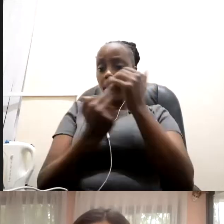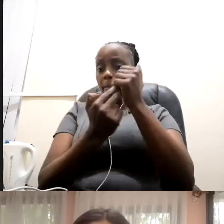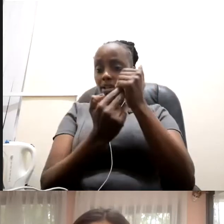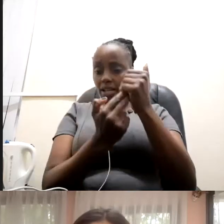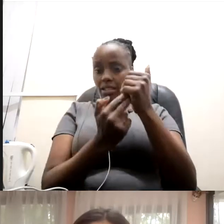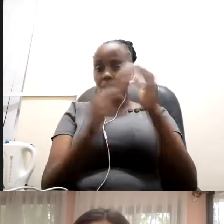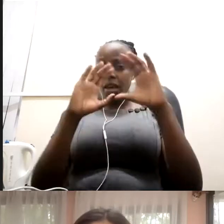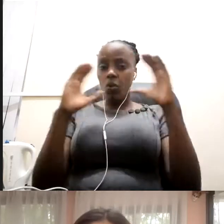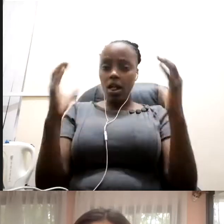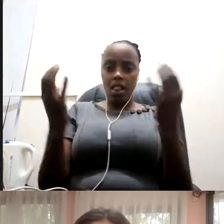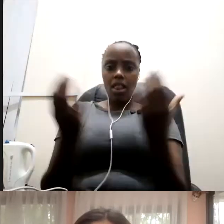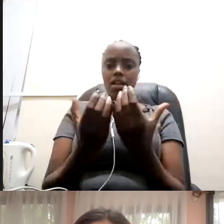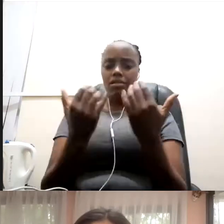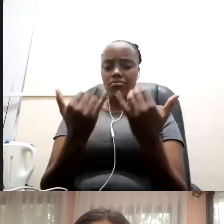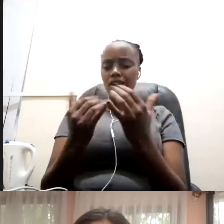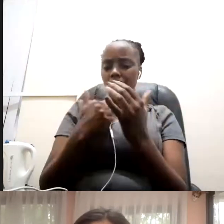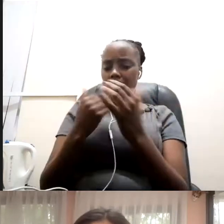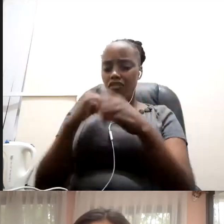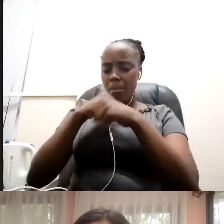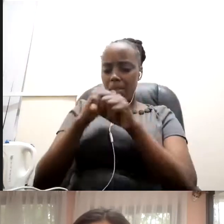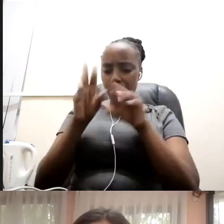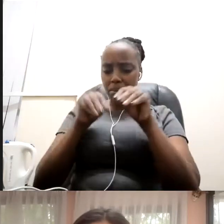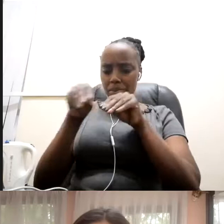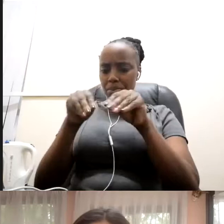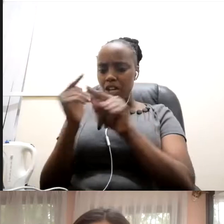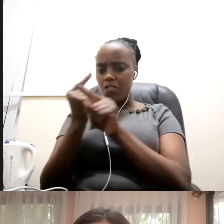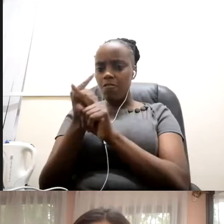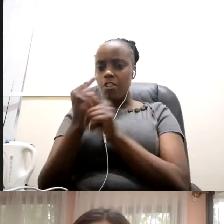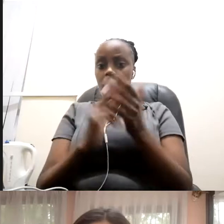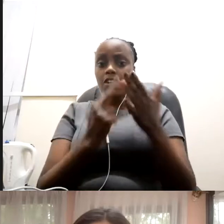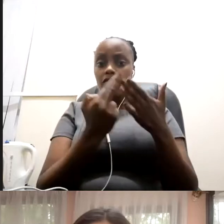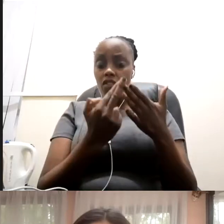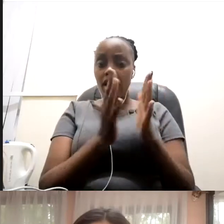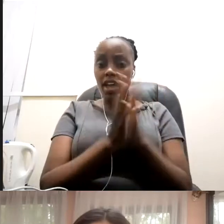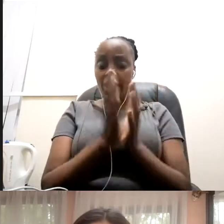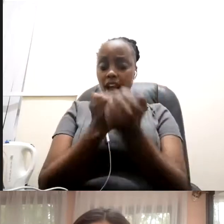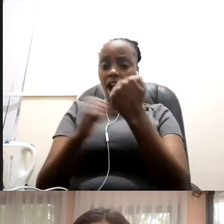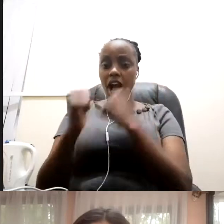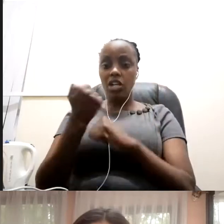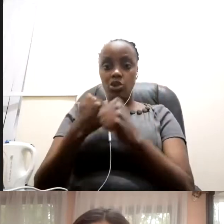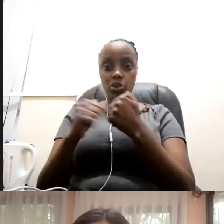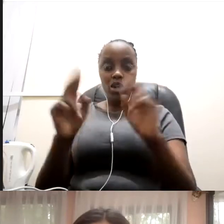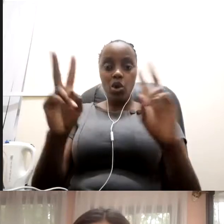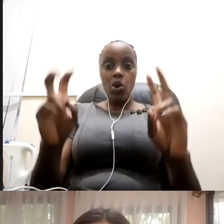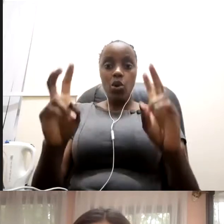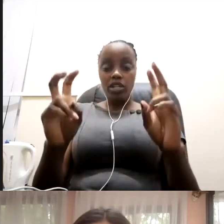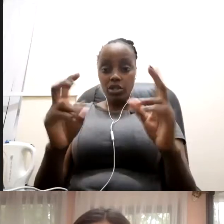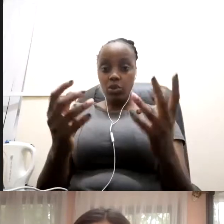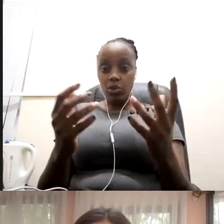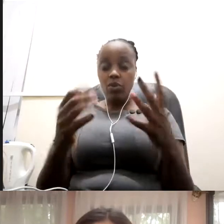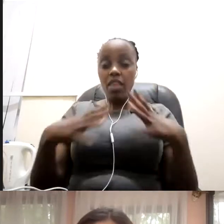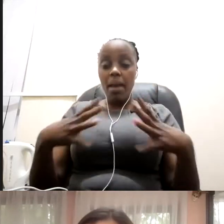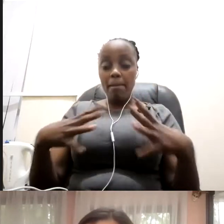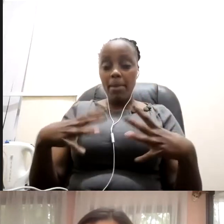already developed a lot of resources and different actions around ensuring that people with disabilities